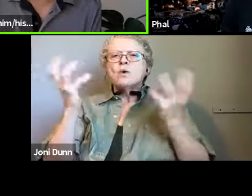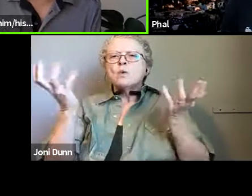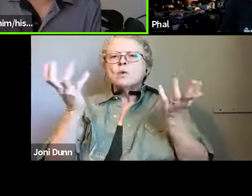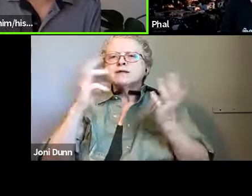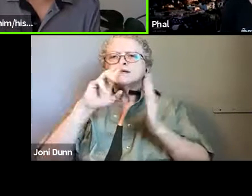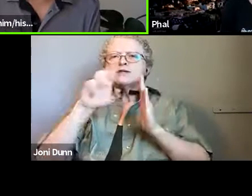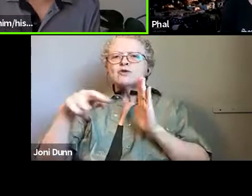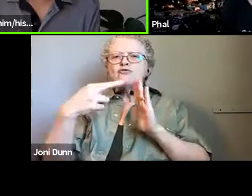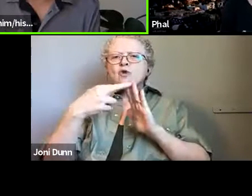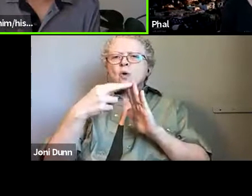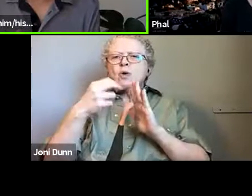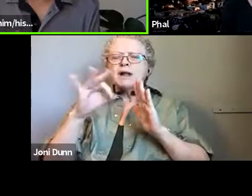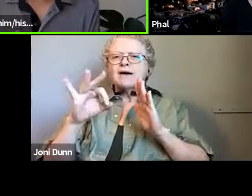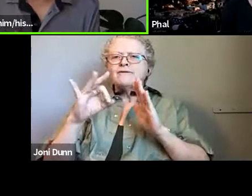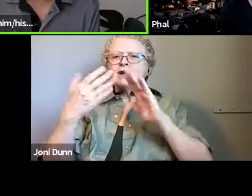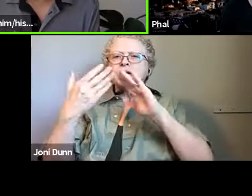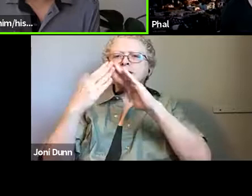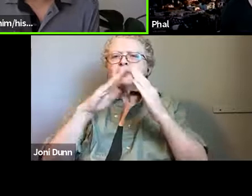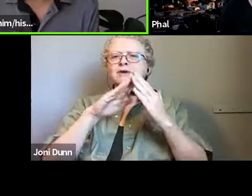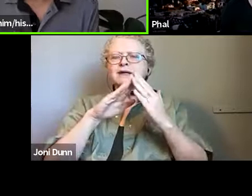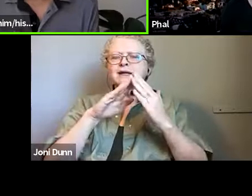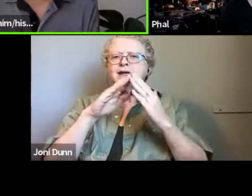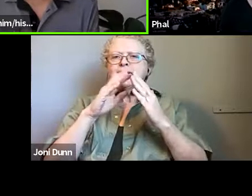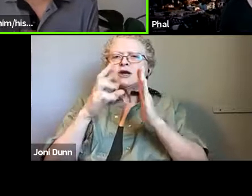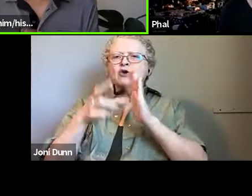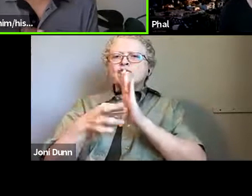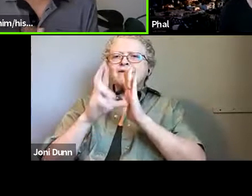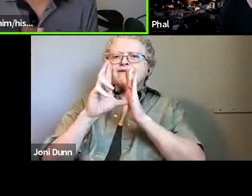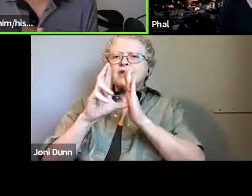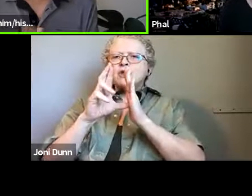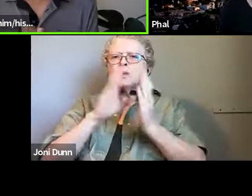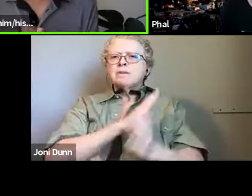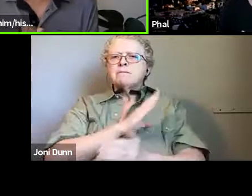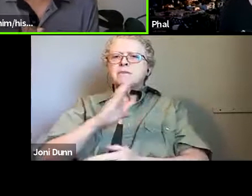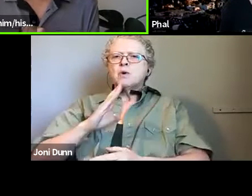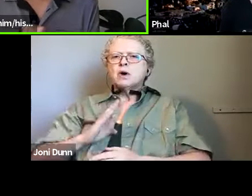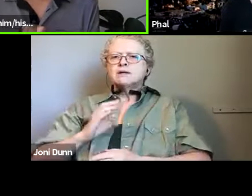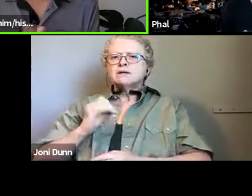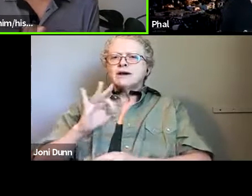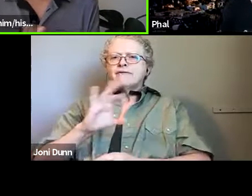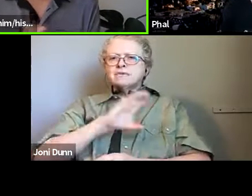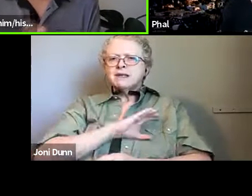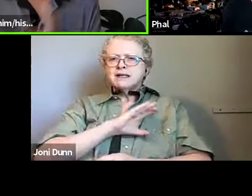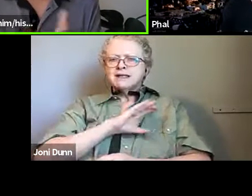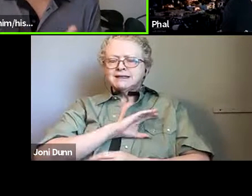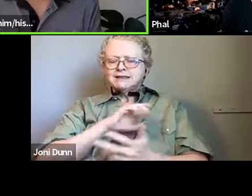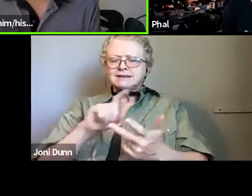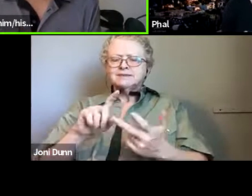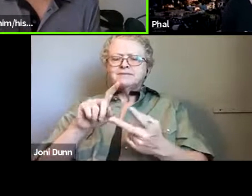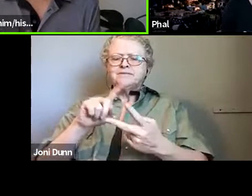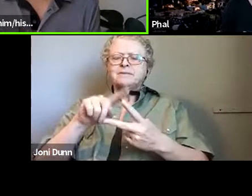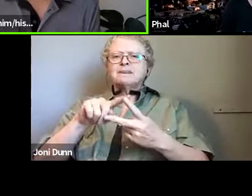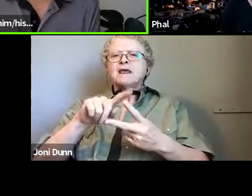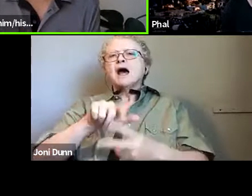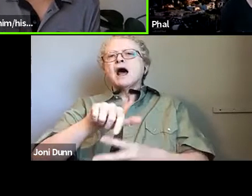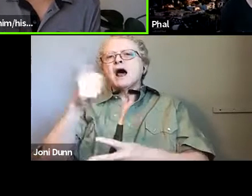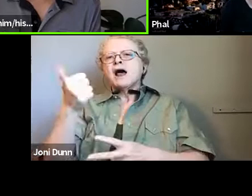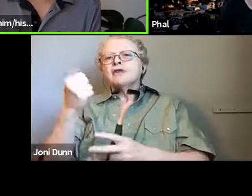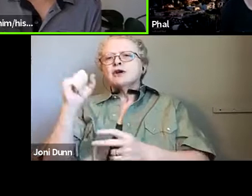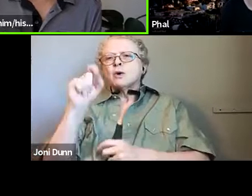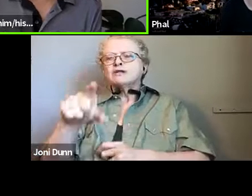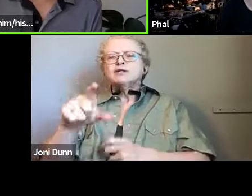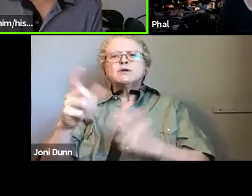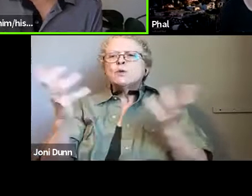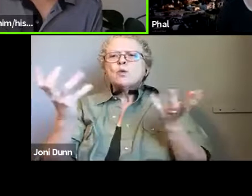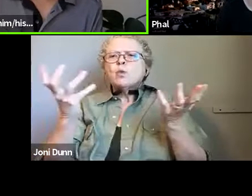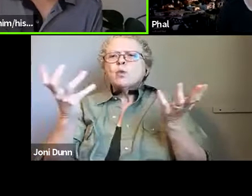of community review boards for police? Another question is, what do you think is the temperature check right